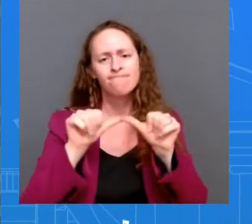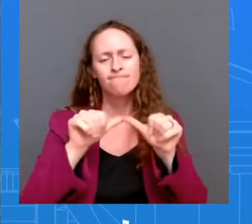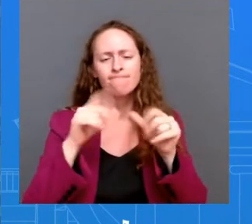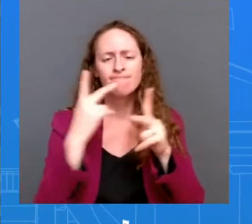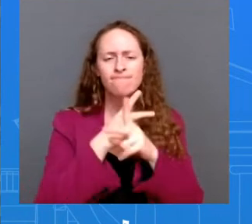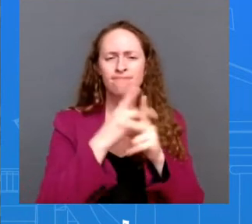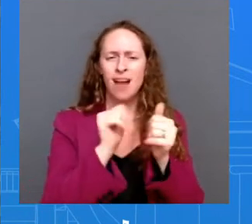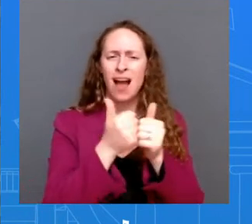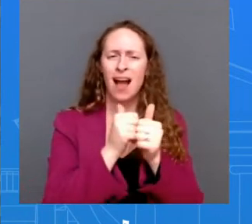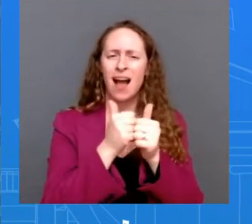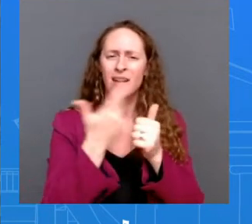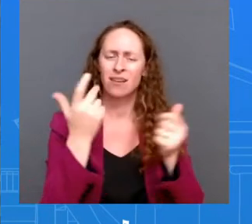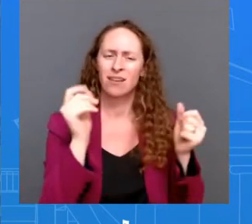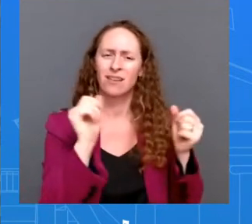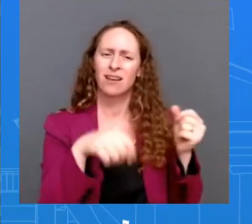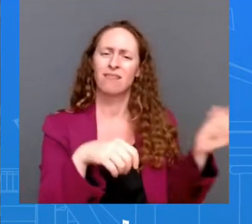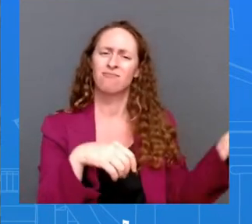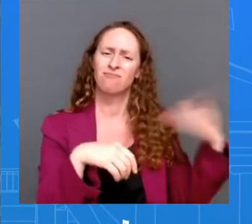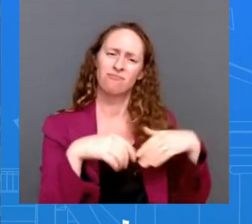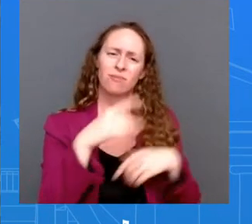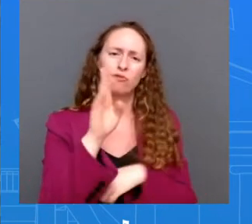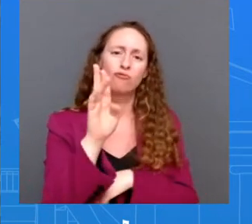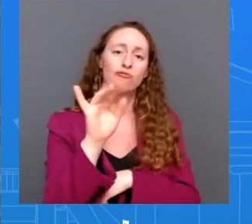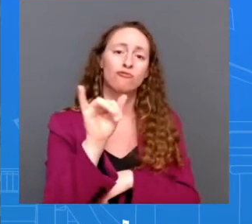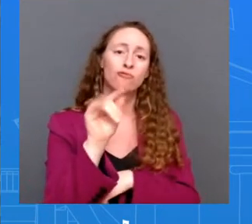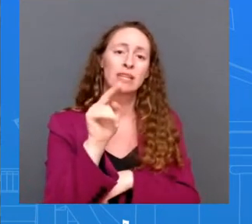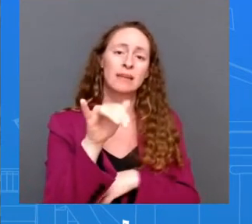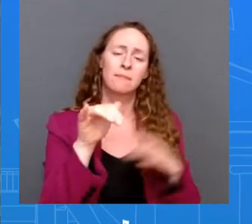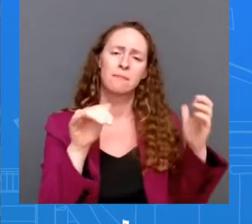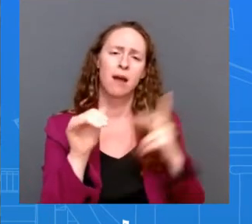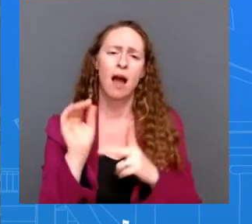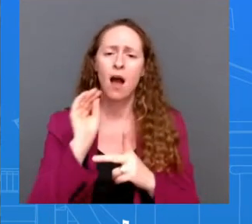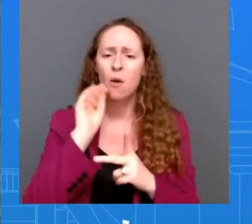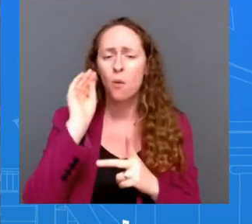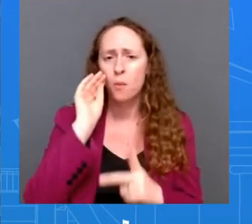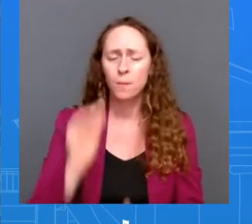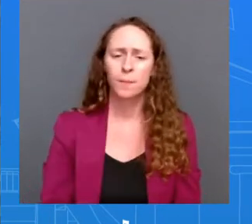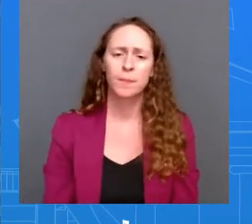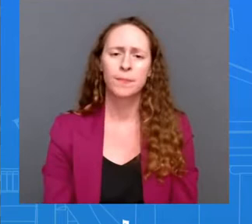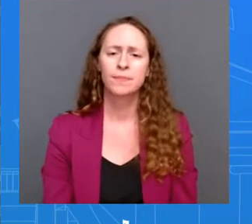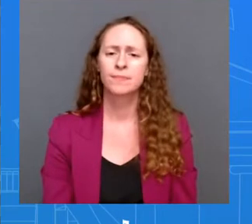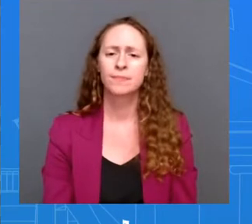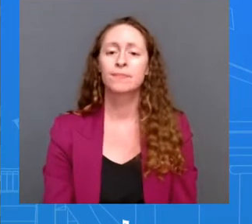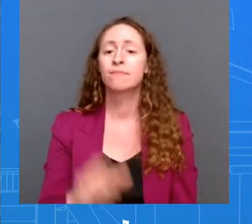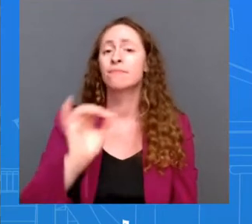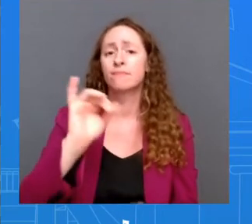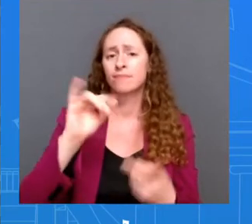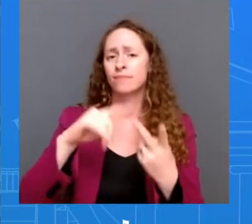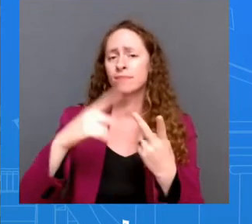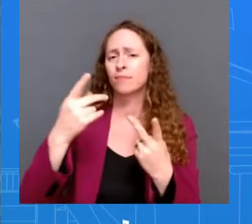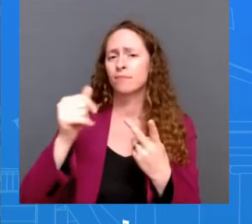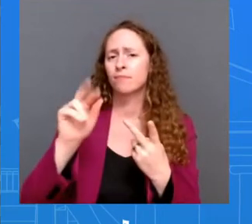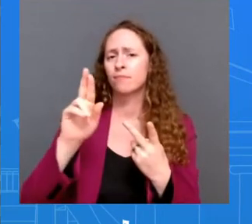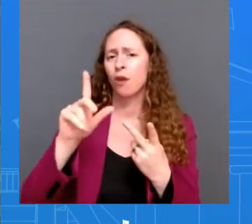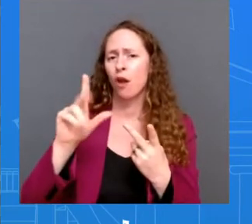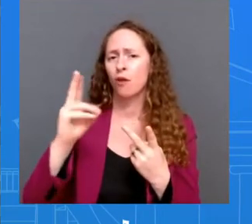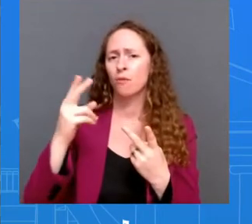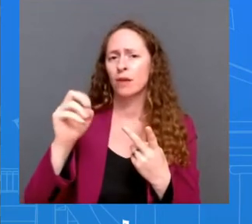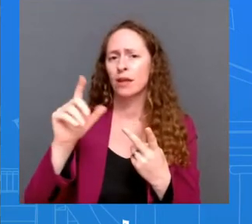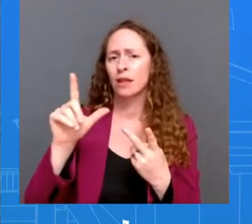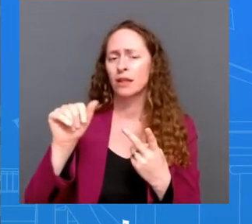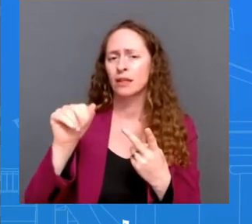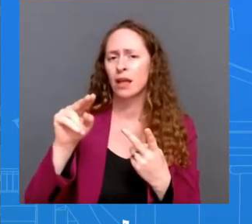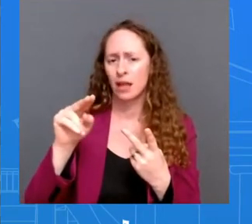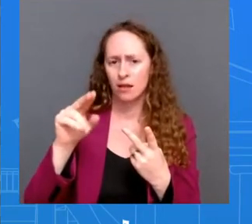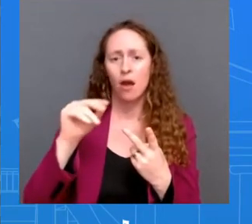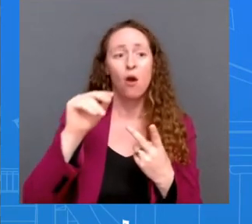Whelan, and every American held hostage and wrongfully detained around the world. As you